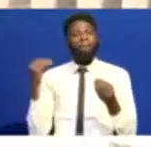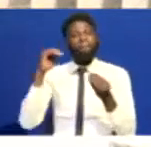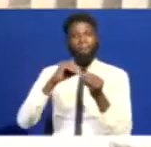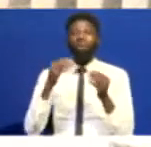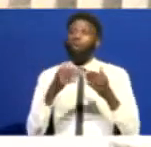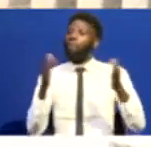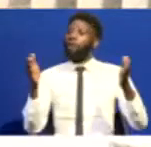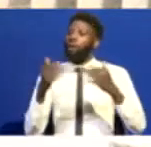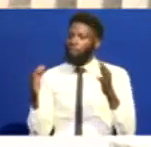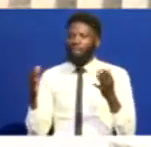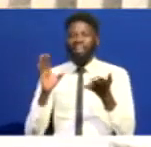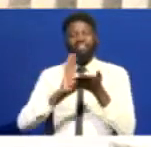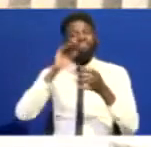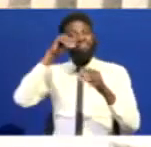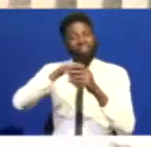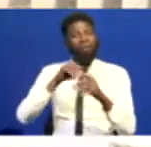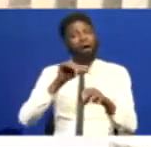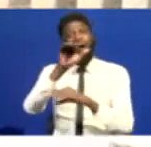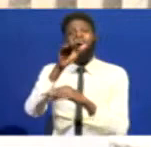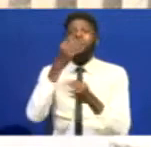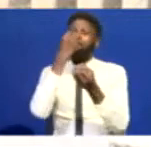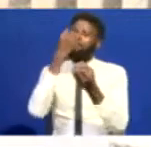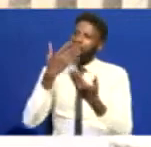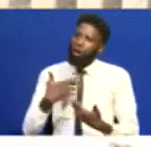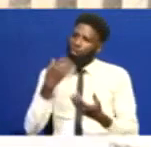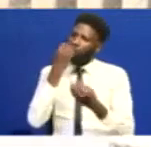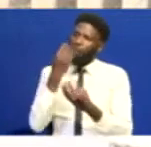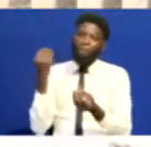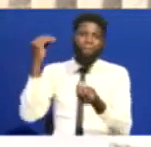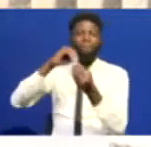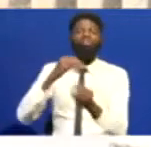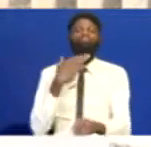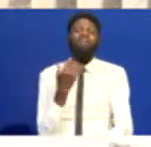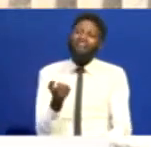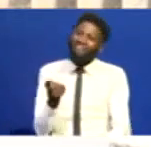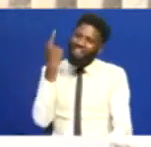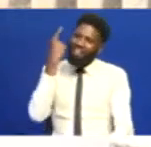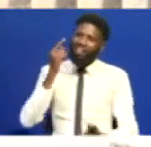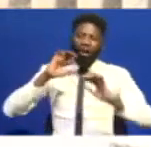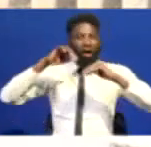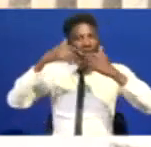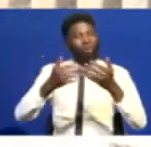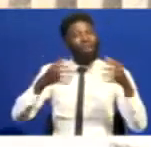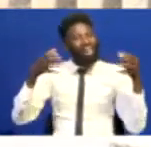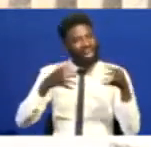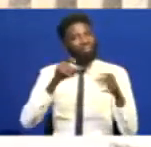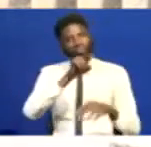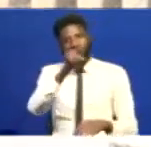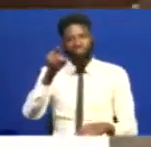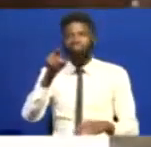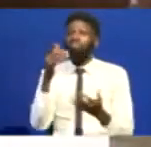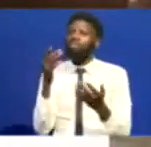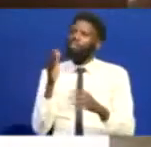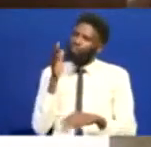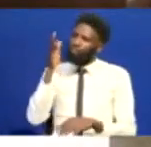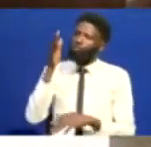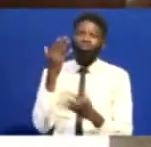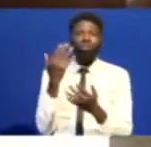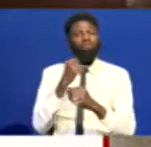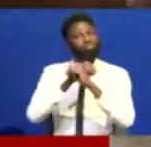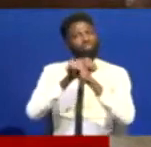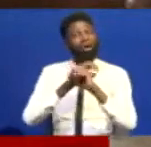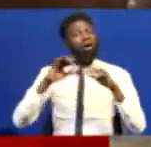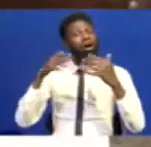more discerning. They are asking for a lot more information. They want to understand how our companies are future-proofed. And we believe